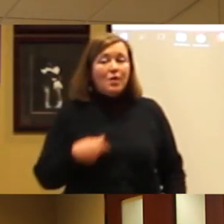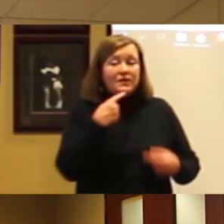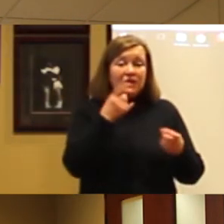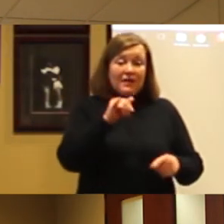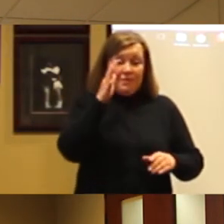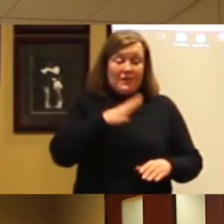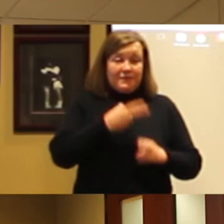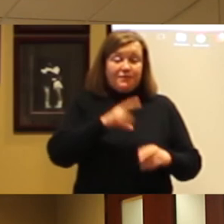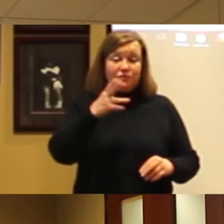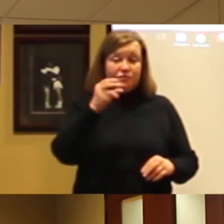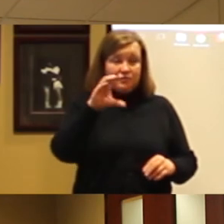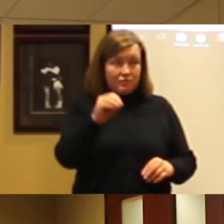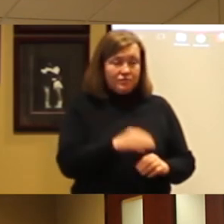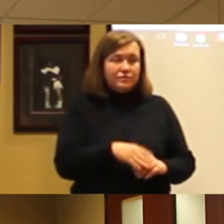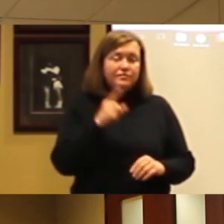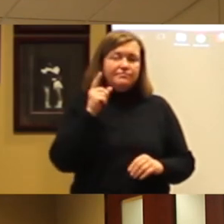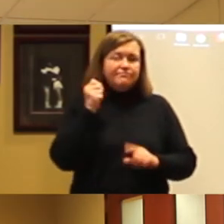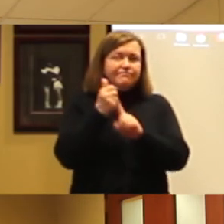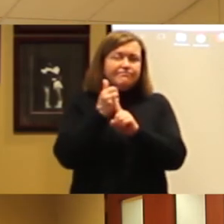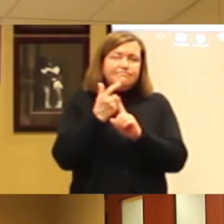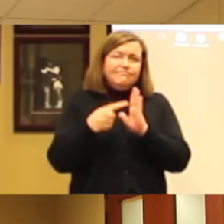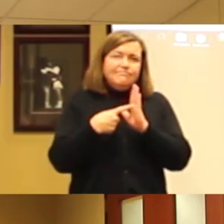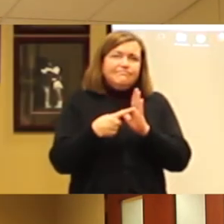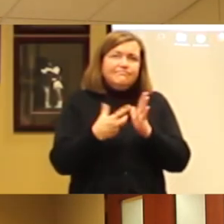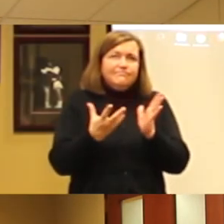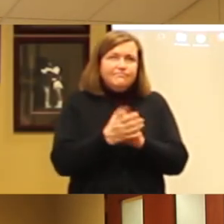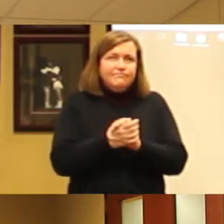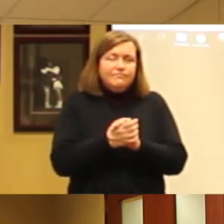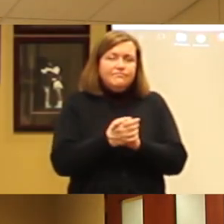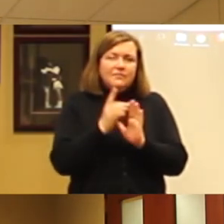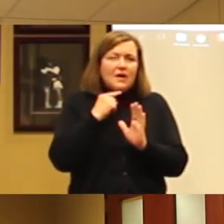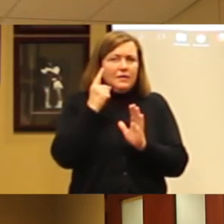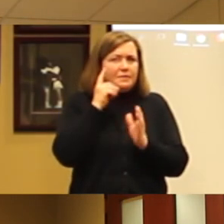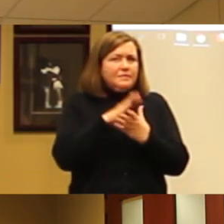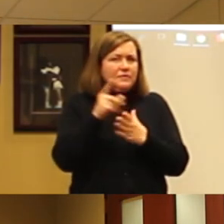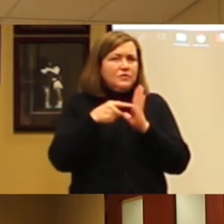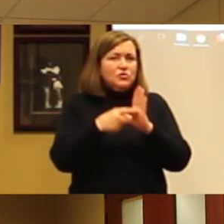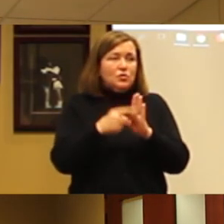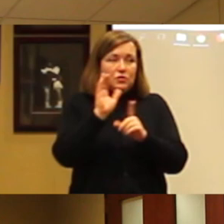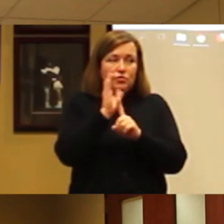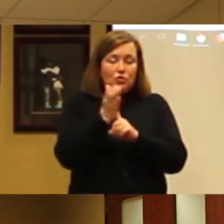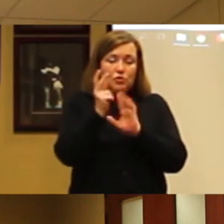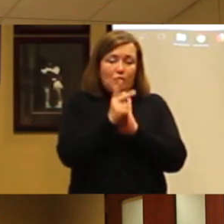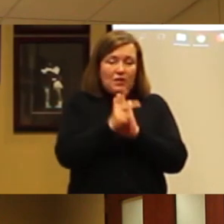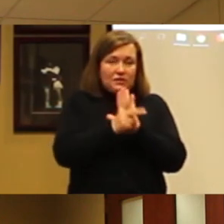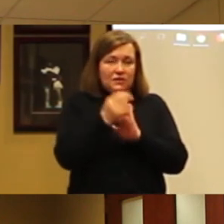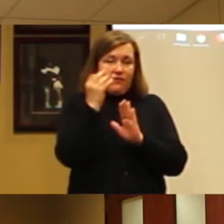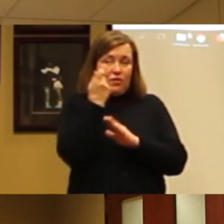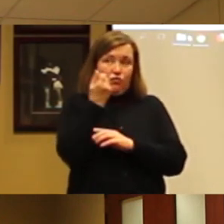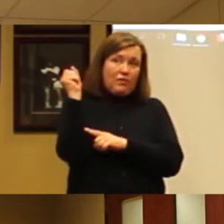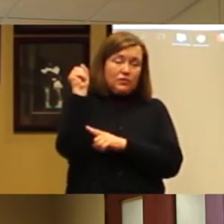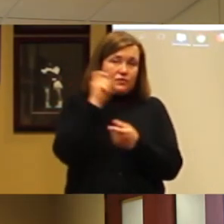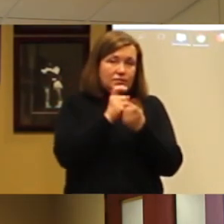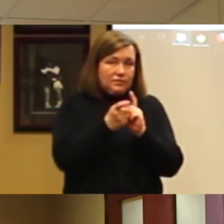Perhaps represents very much what the cultural policies of the revolution did for people from very